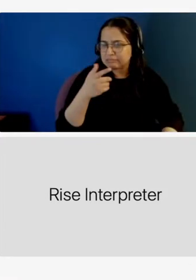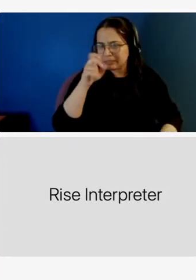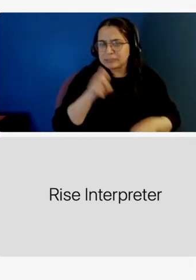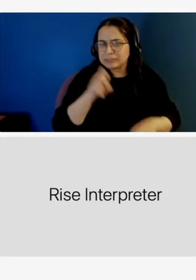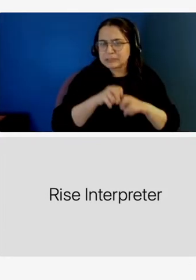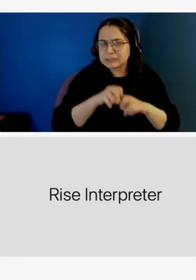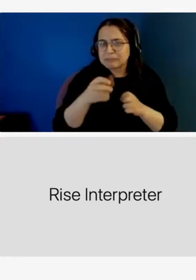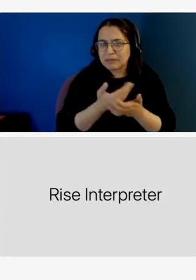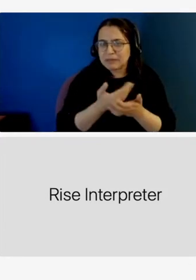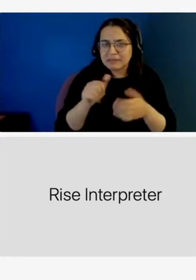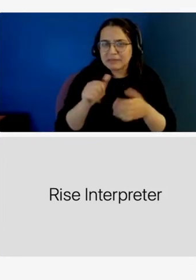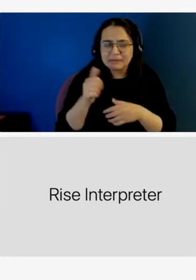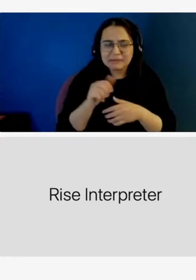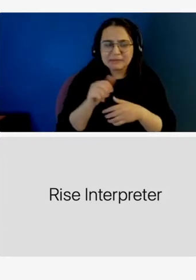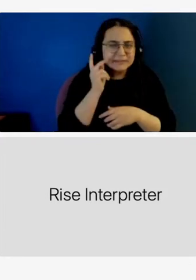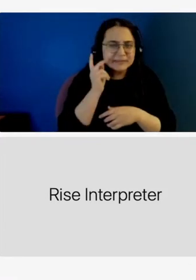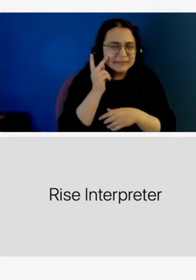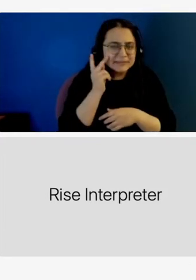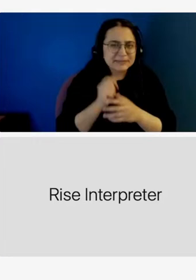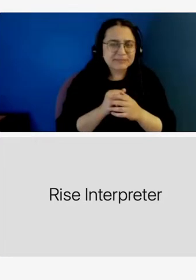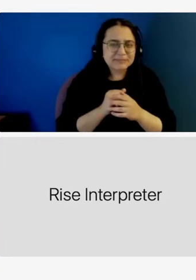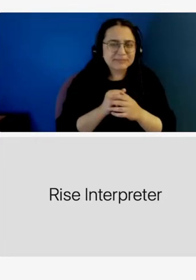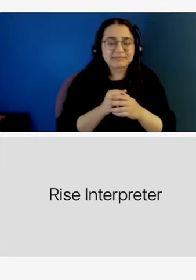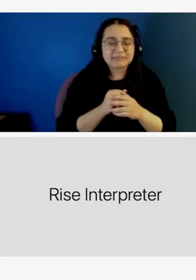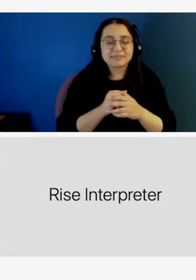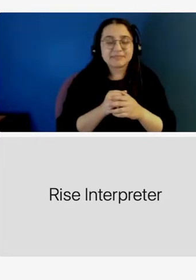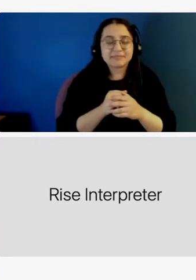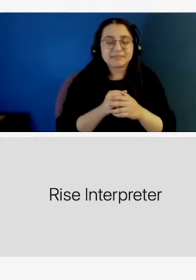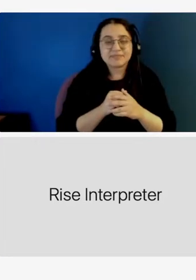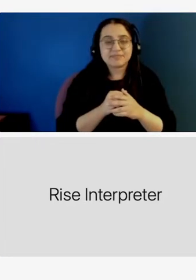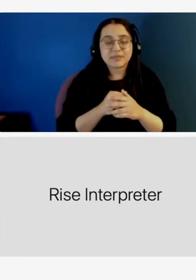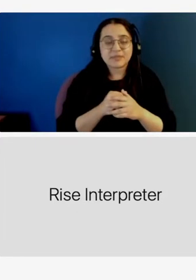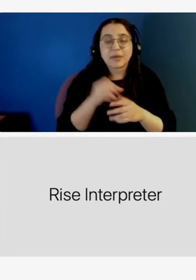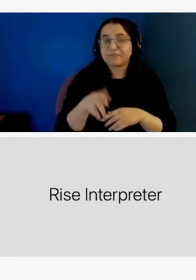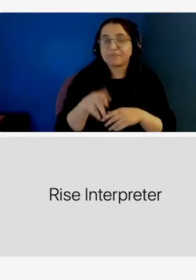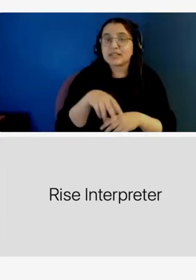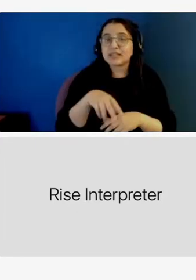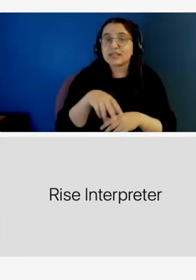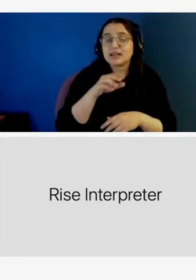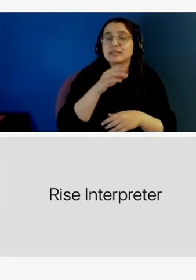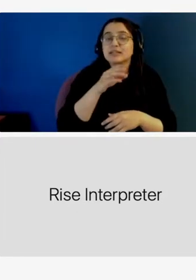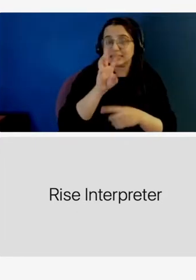I guess I can't. All right, items 6.1 through 6.38.